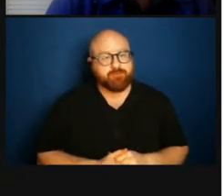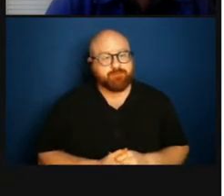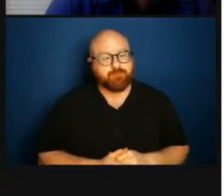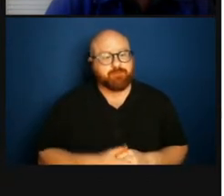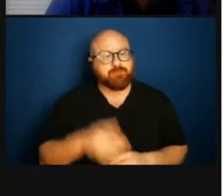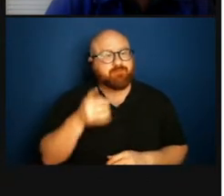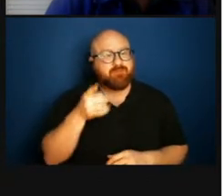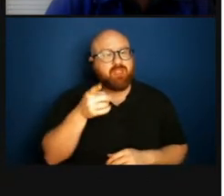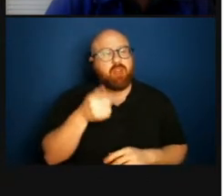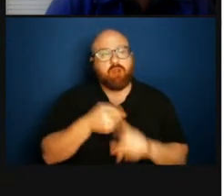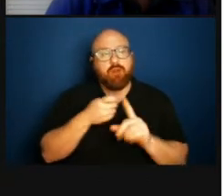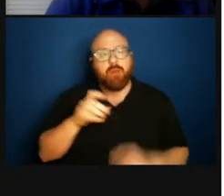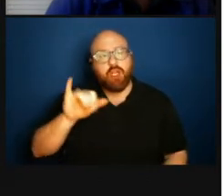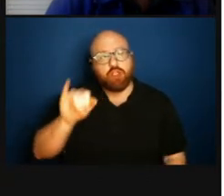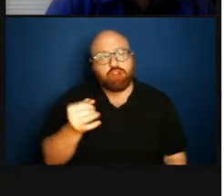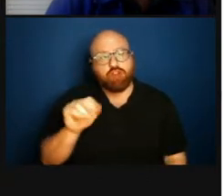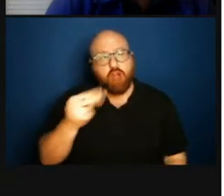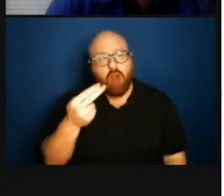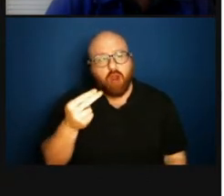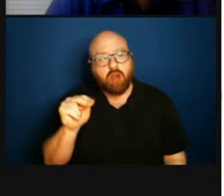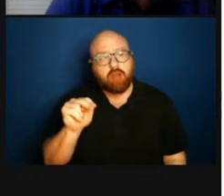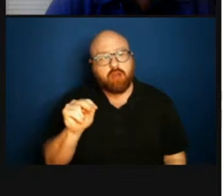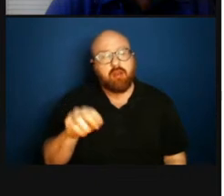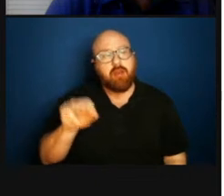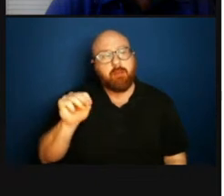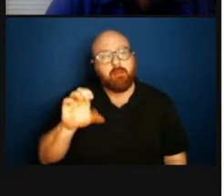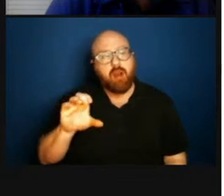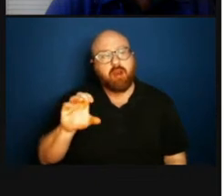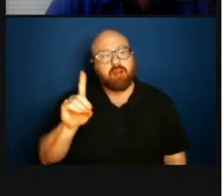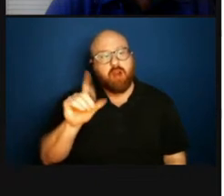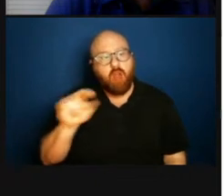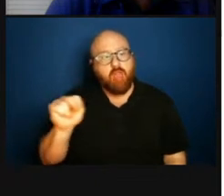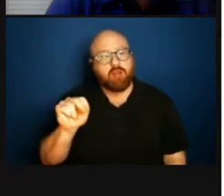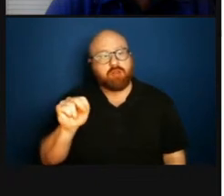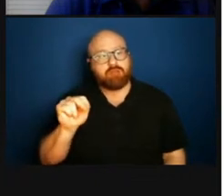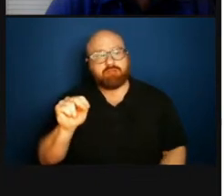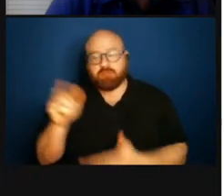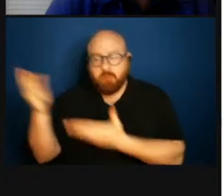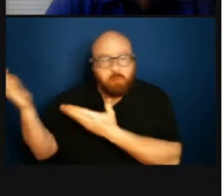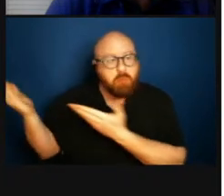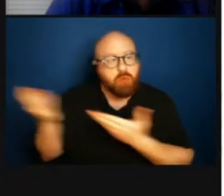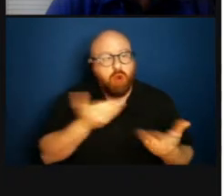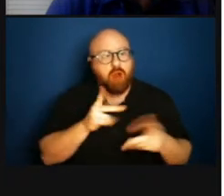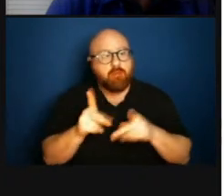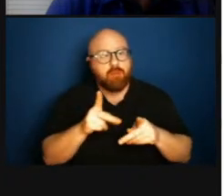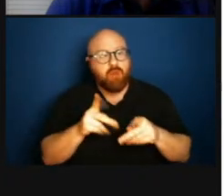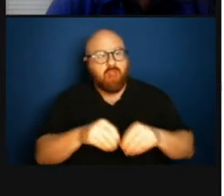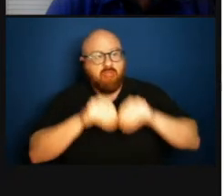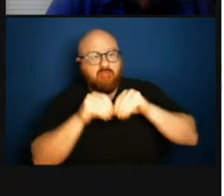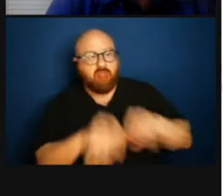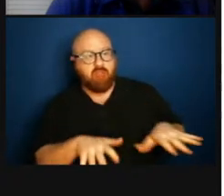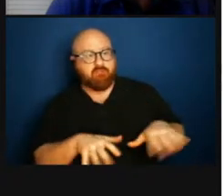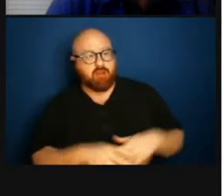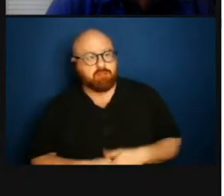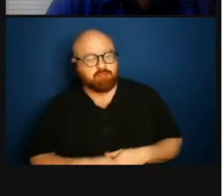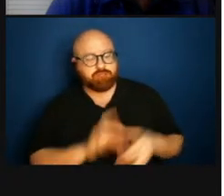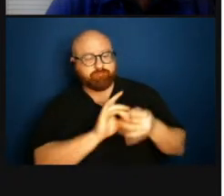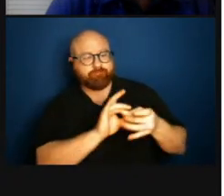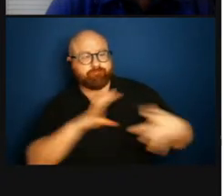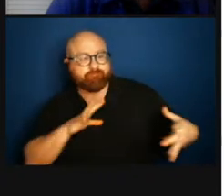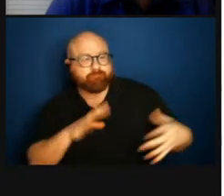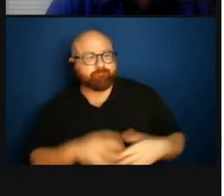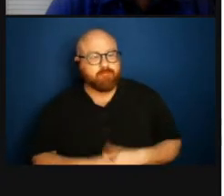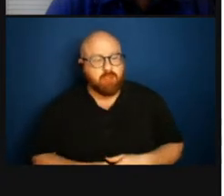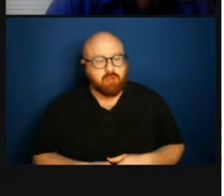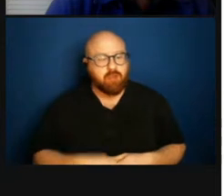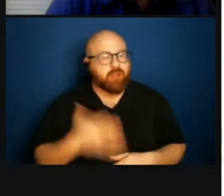abandoned. And they eventually got the Continental Congress's attention, but we don't know what happened to them. They probably didn't get any money